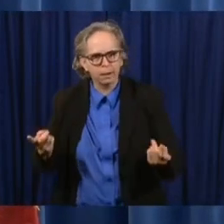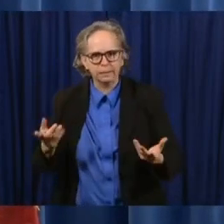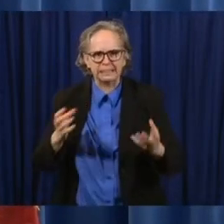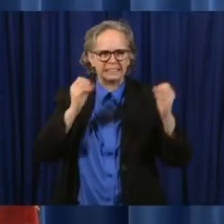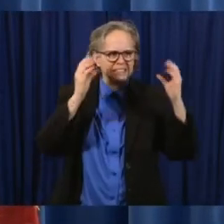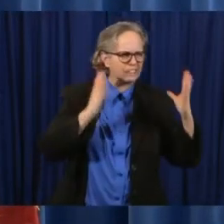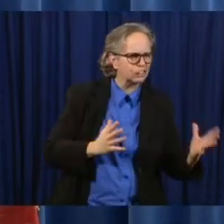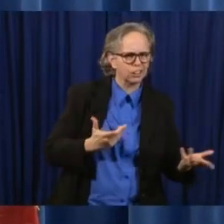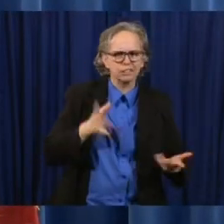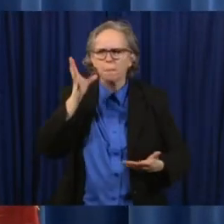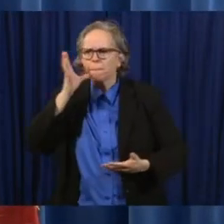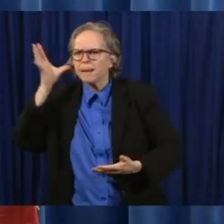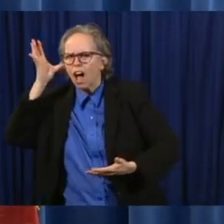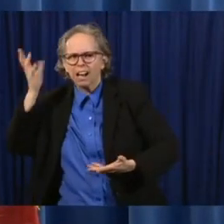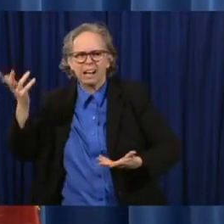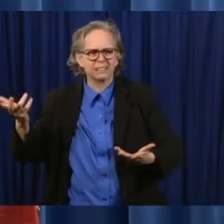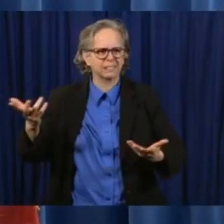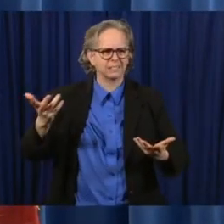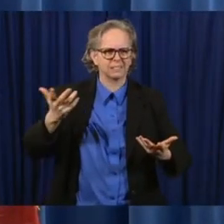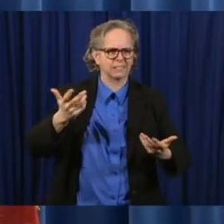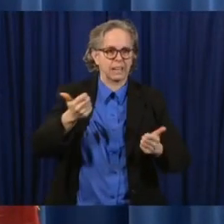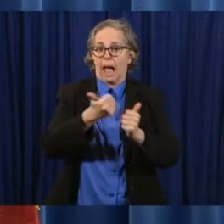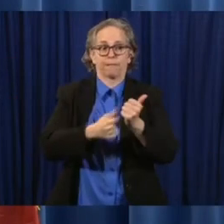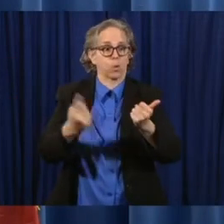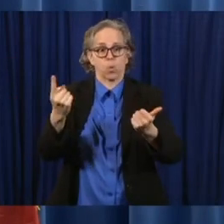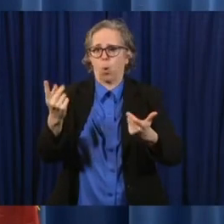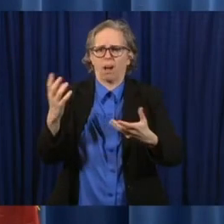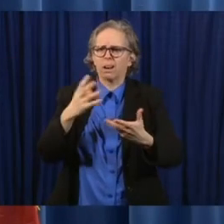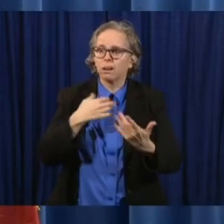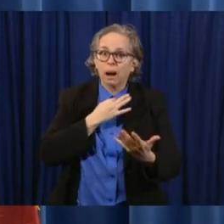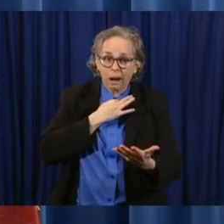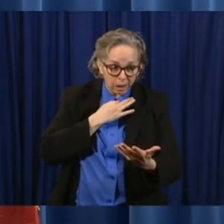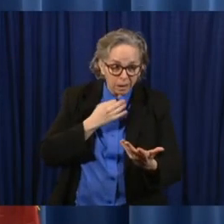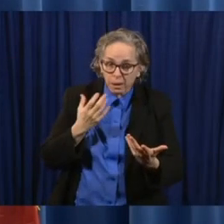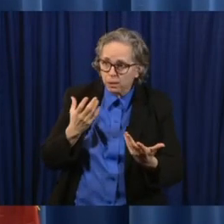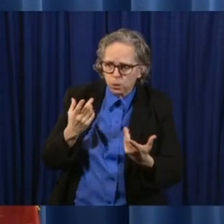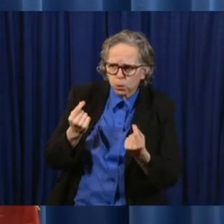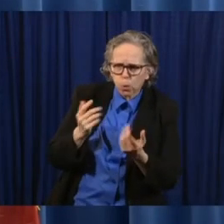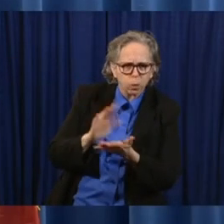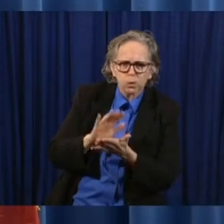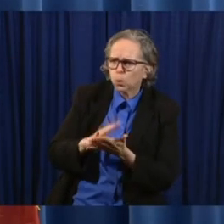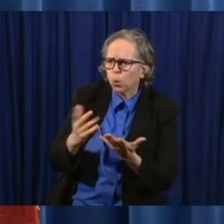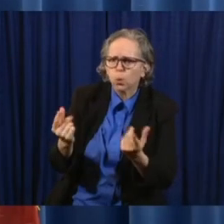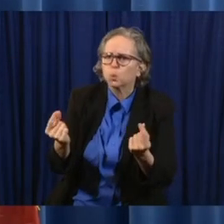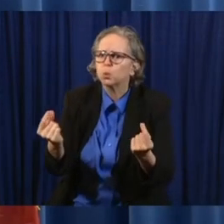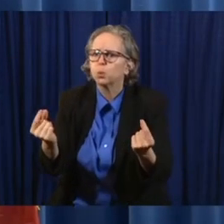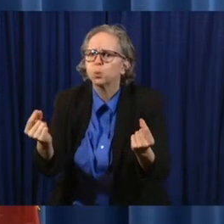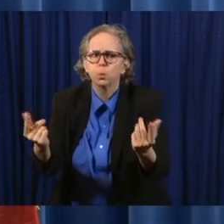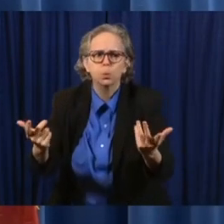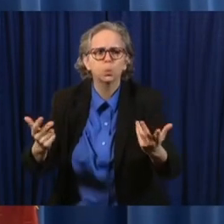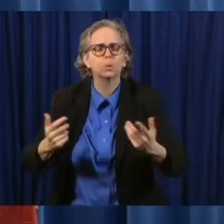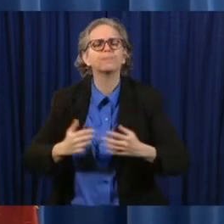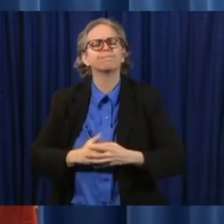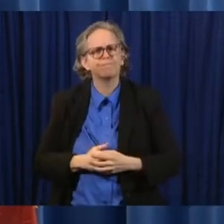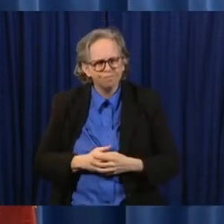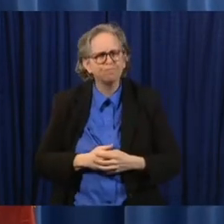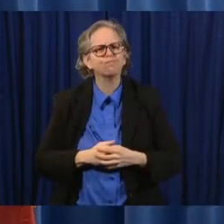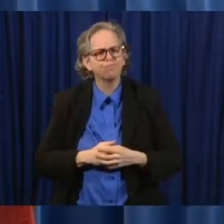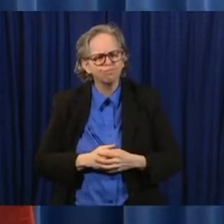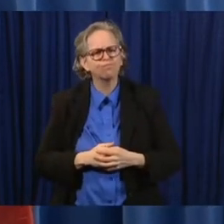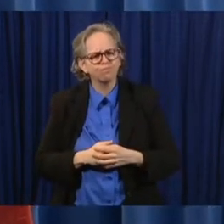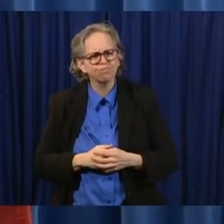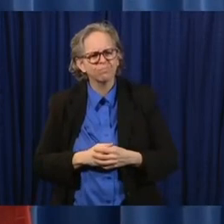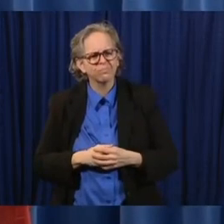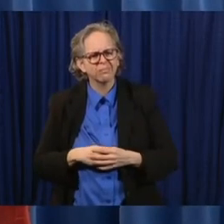parents, everyone is very much interested in. And I have talked in the last few